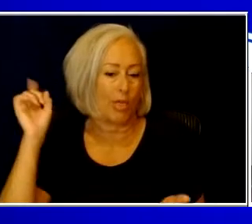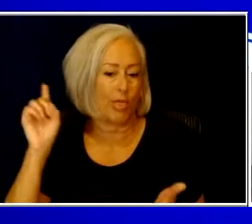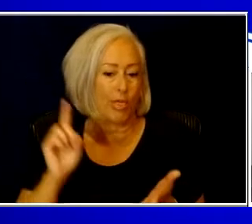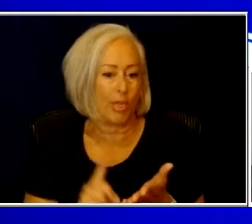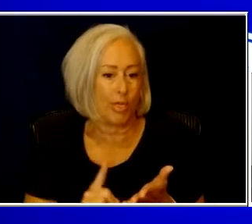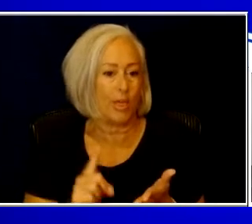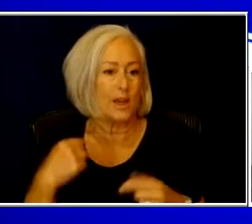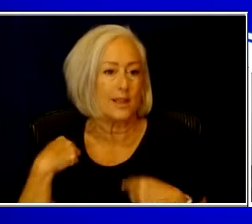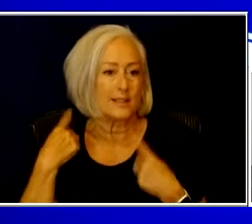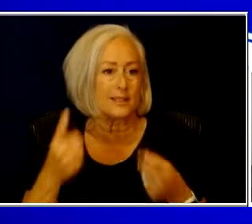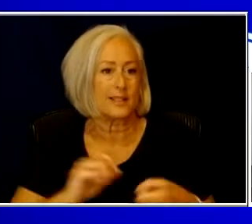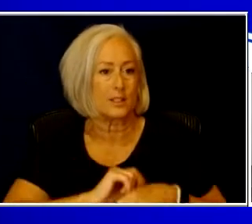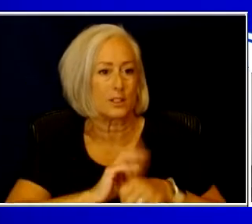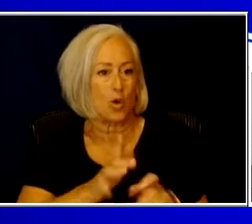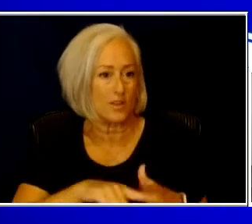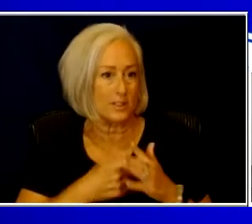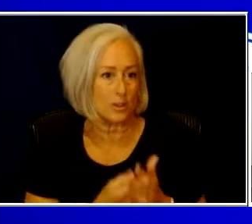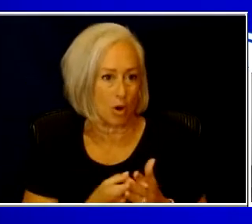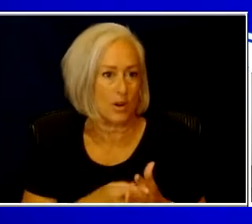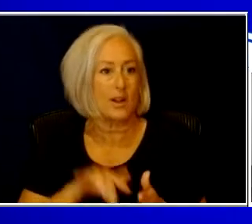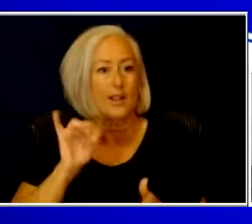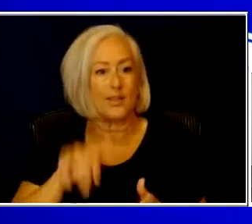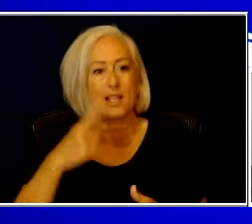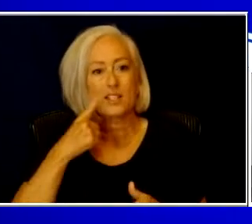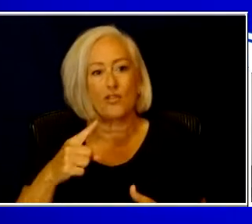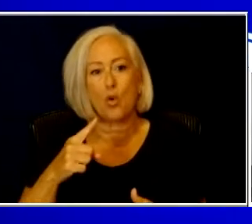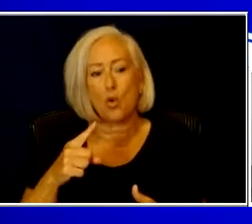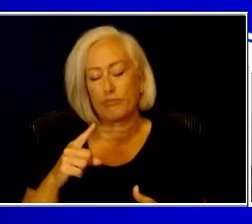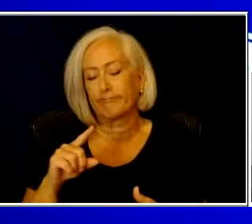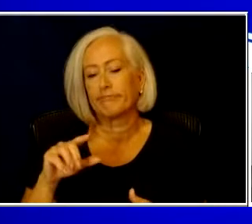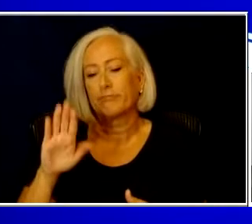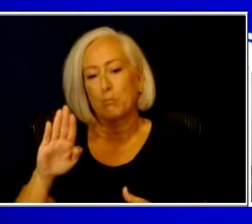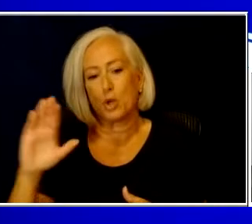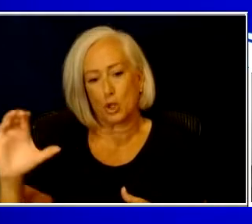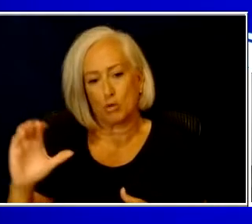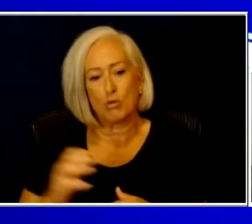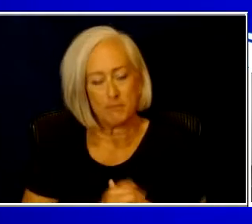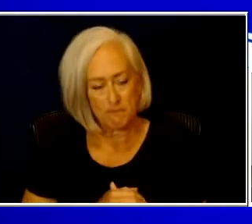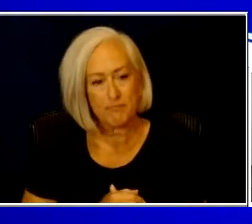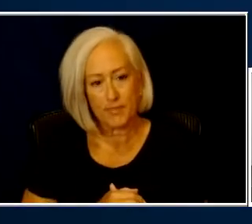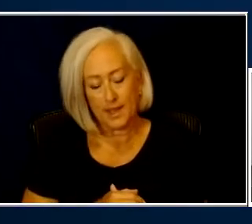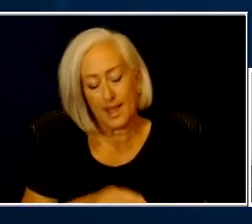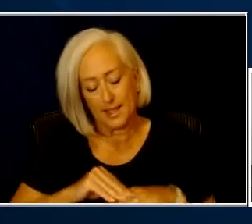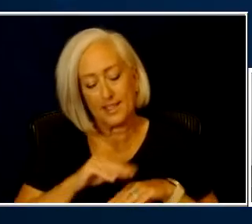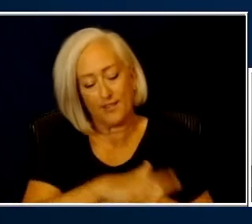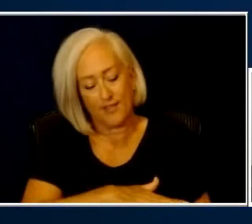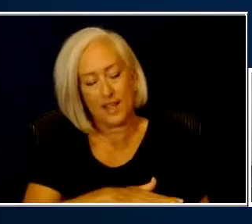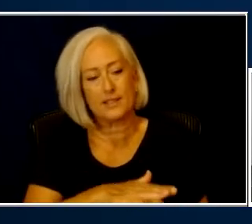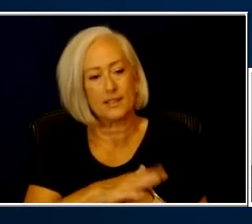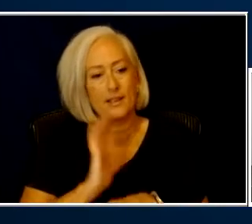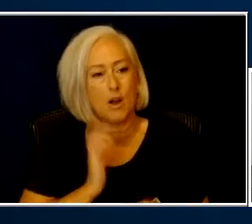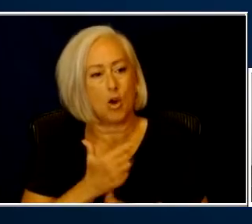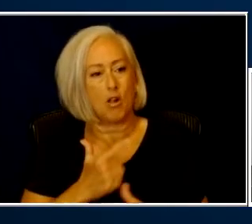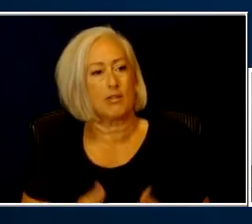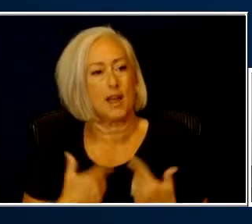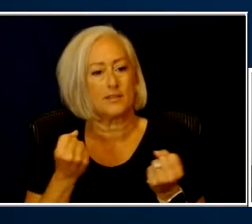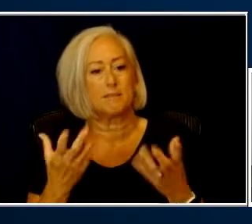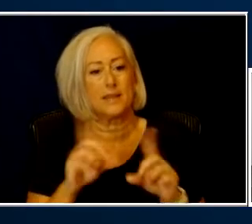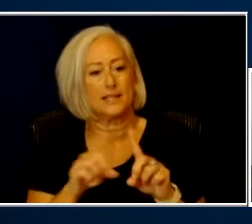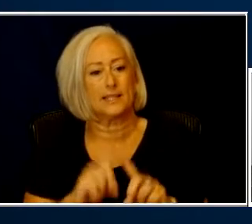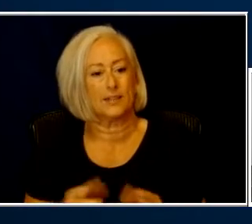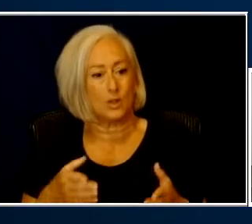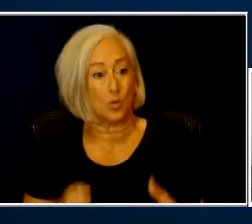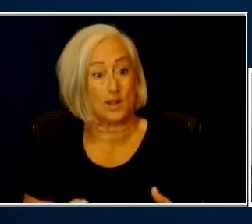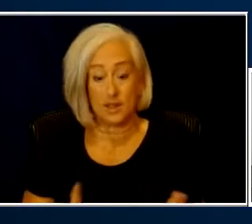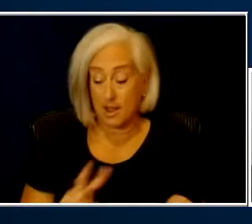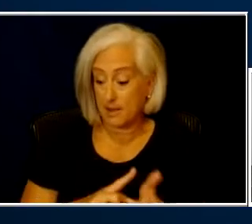It's just one more point to drive home the fact that COVID has affected all of our lives in many, many different ways. Okay, so on that note, a 26%